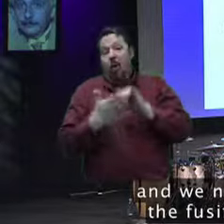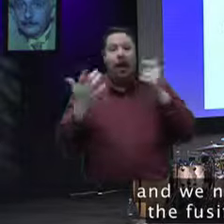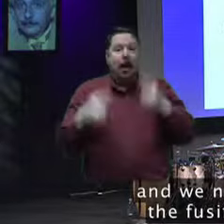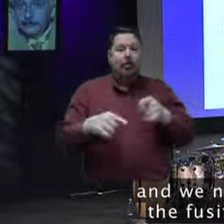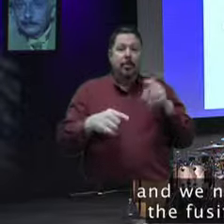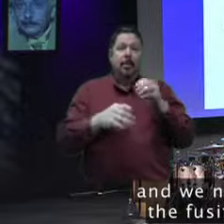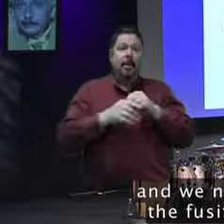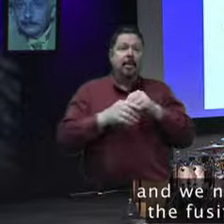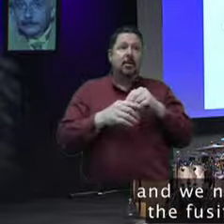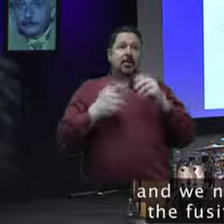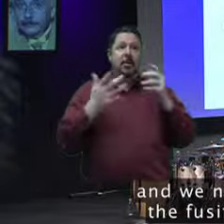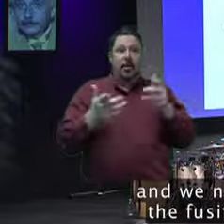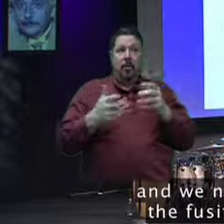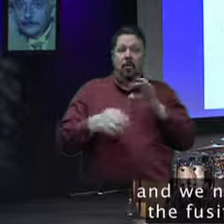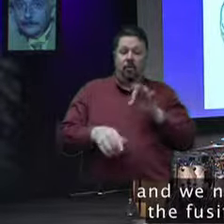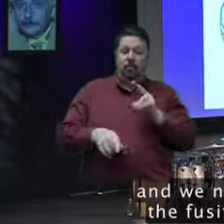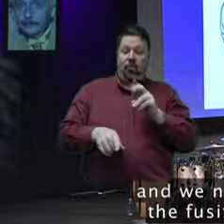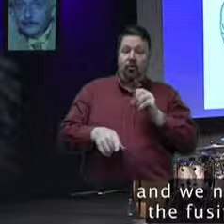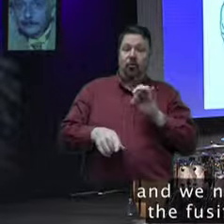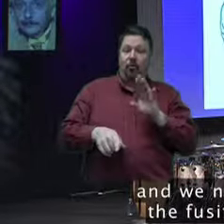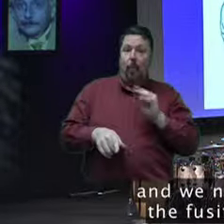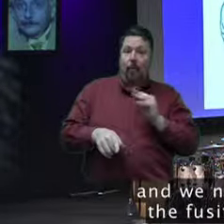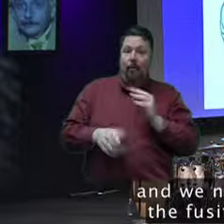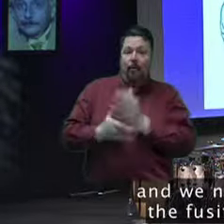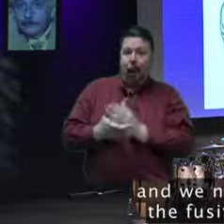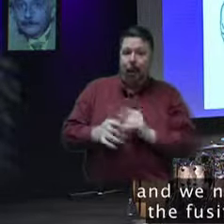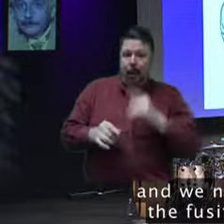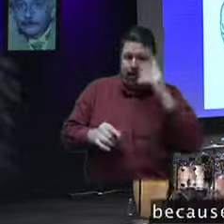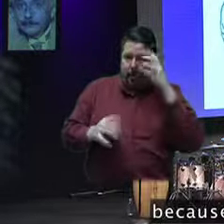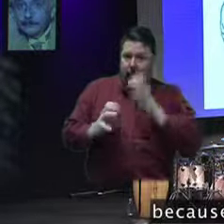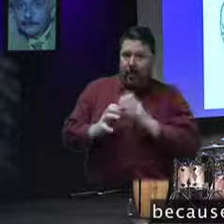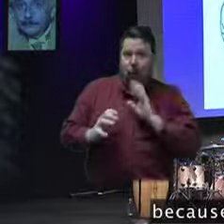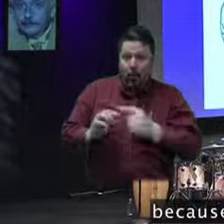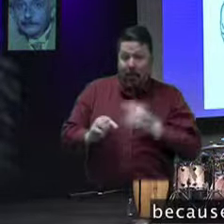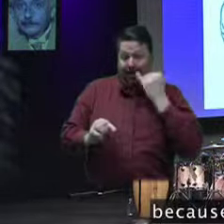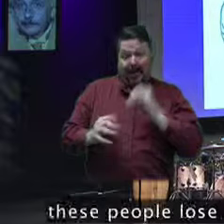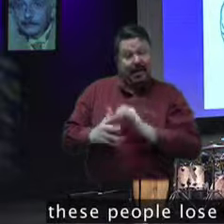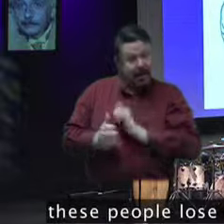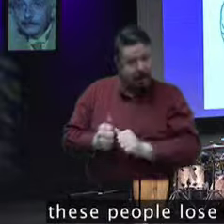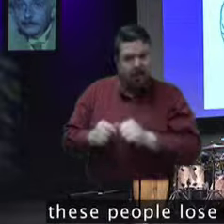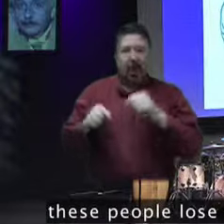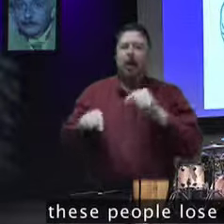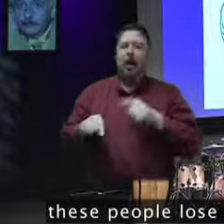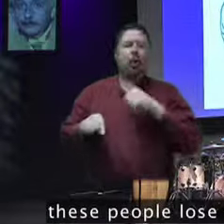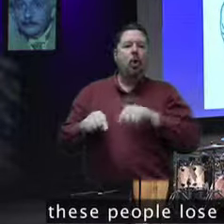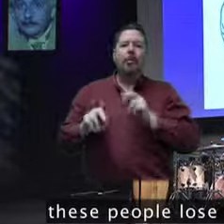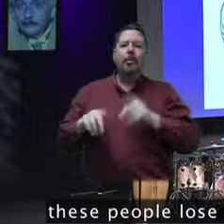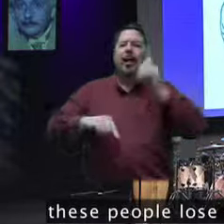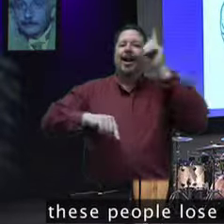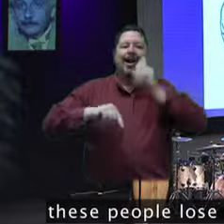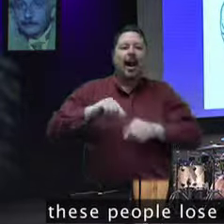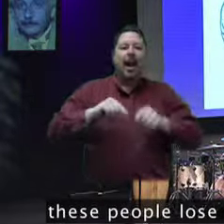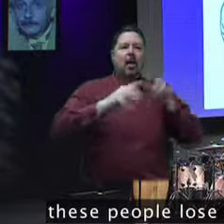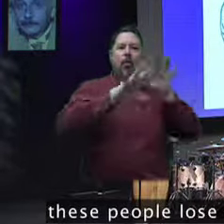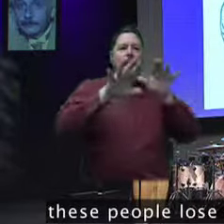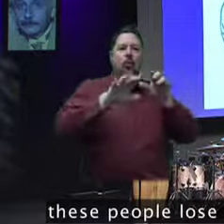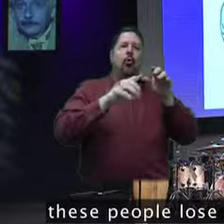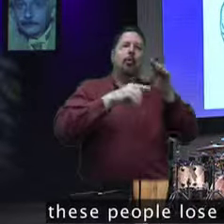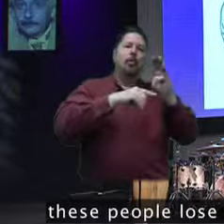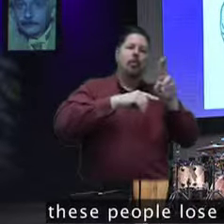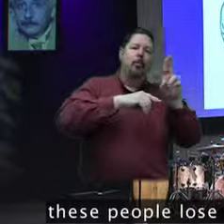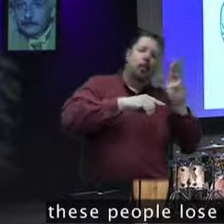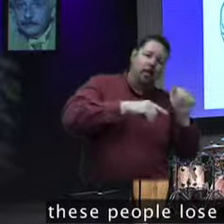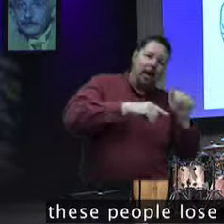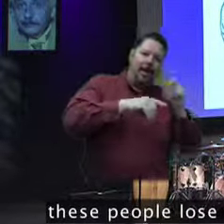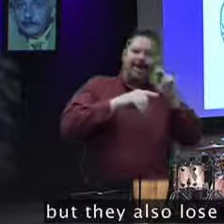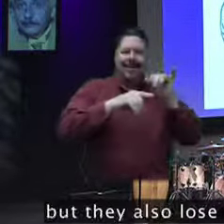happens in the fusiform gyrus of the brain because when that's damaged, these people lose the ability to